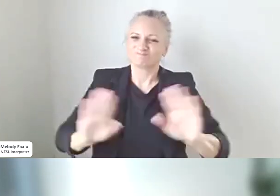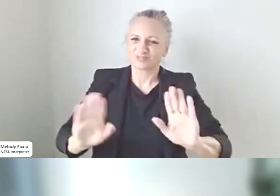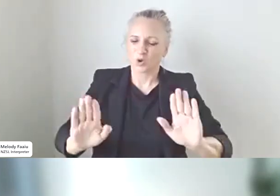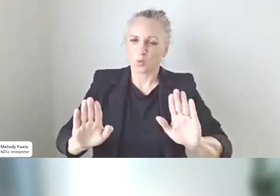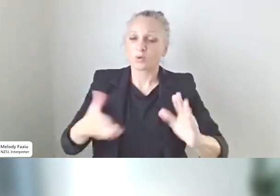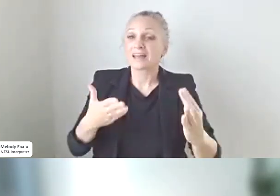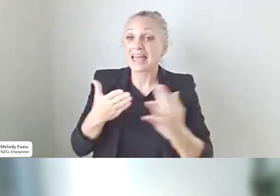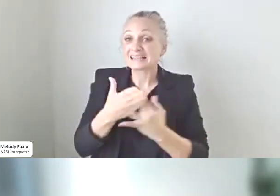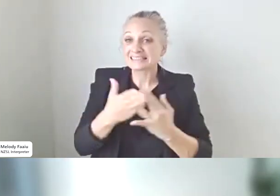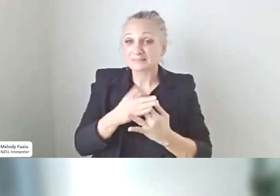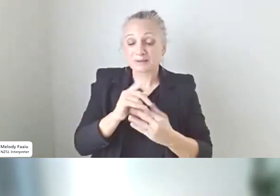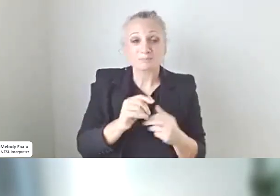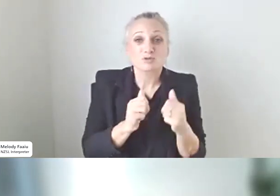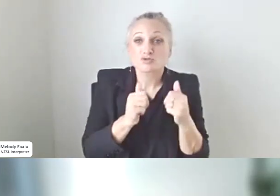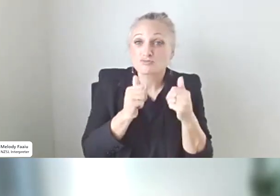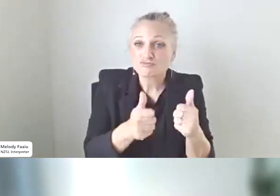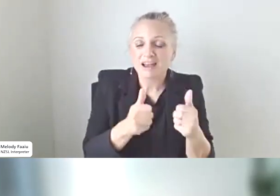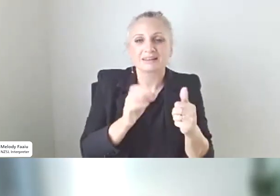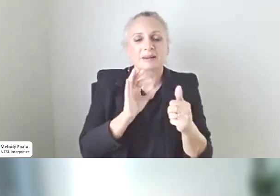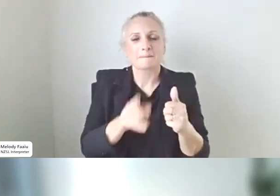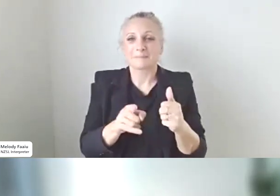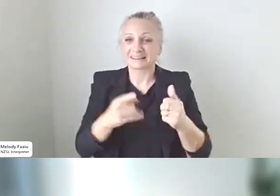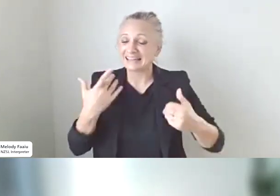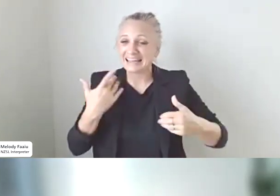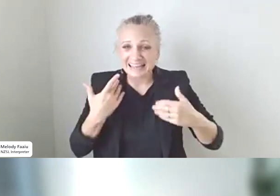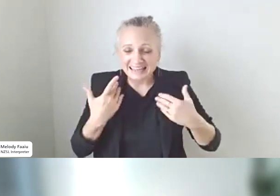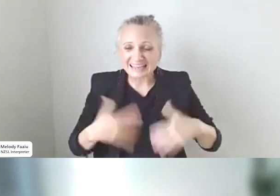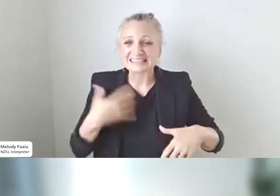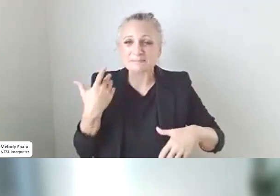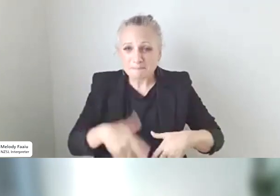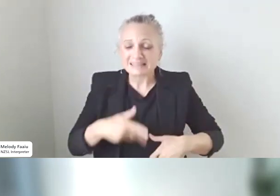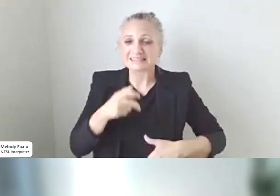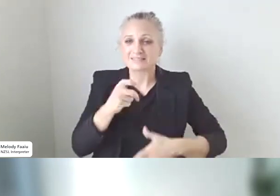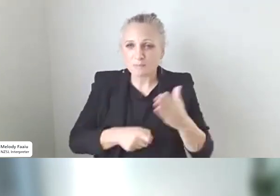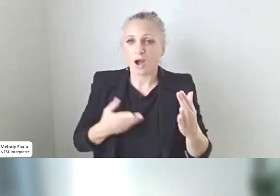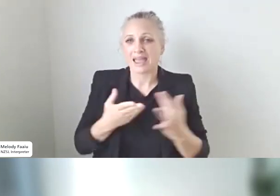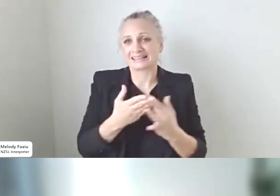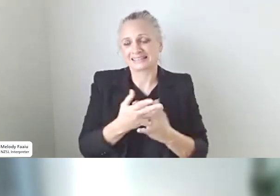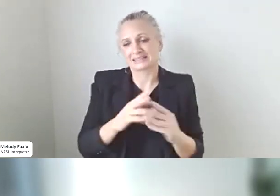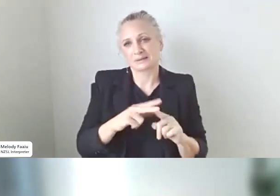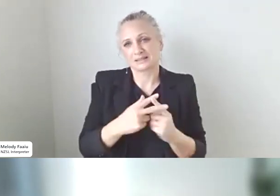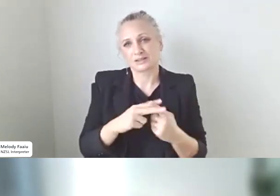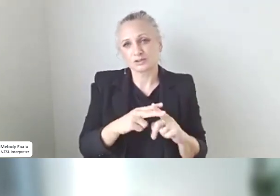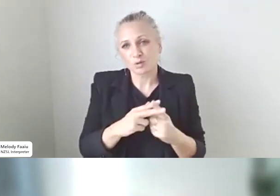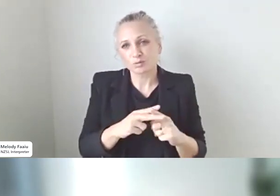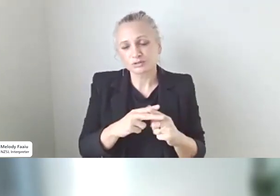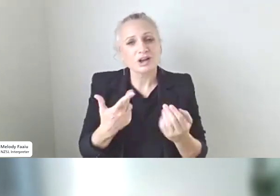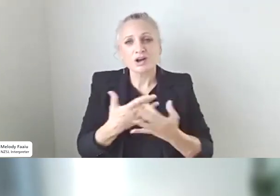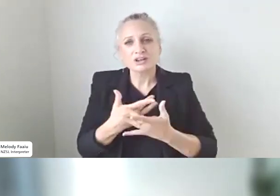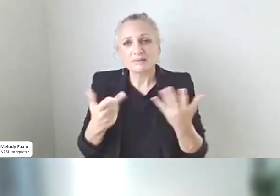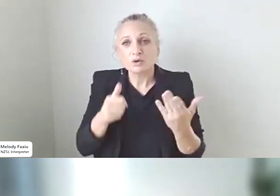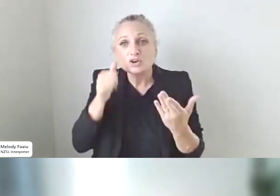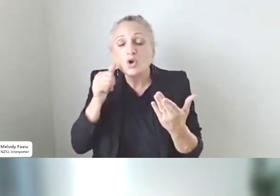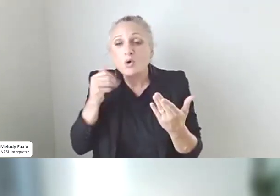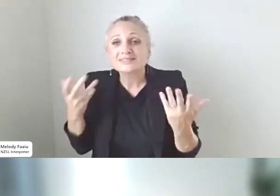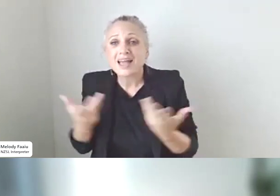don't have the training or support that they need to use these tools. AI systems, we hear about biases, and